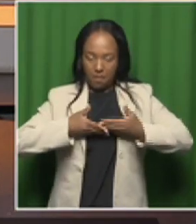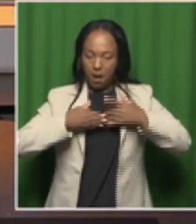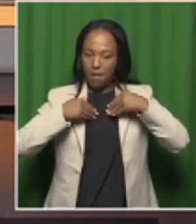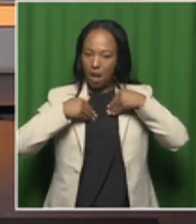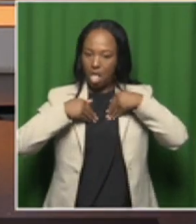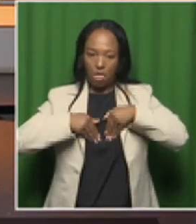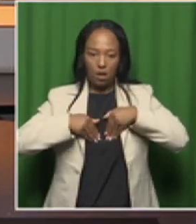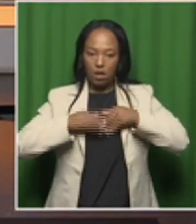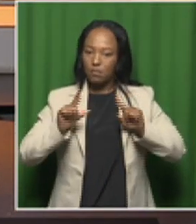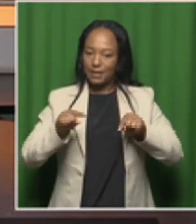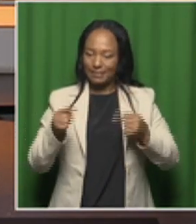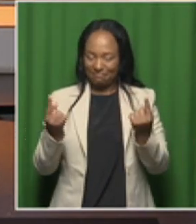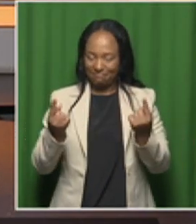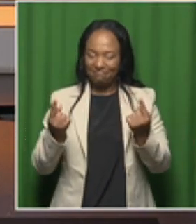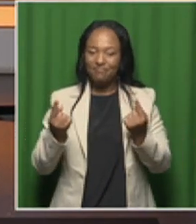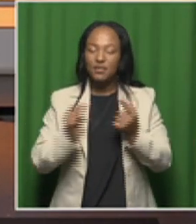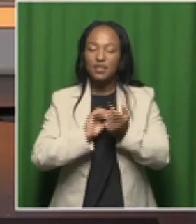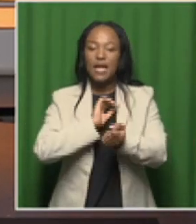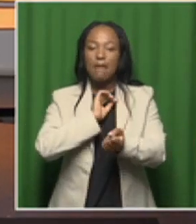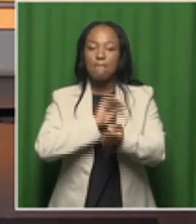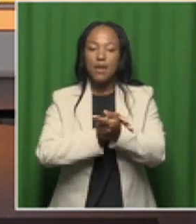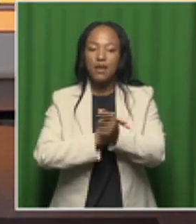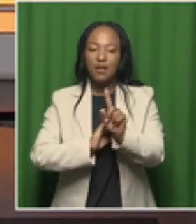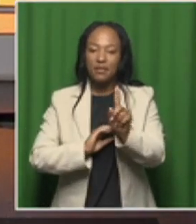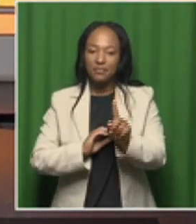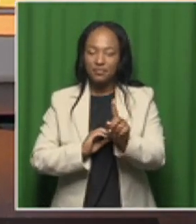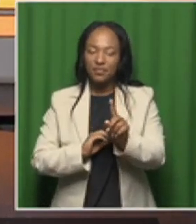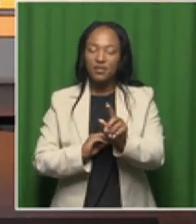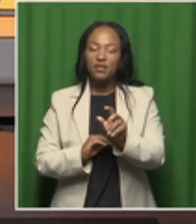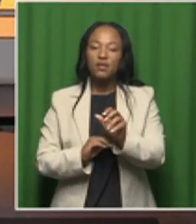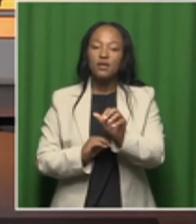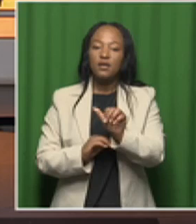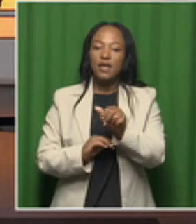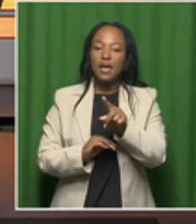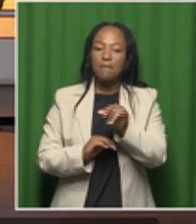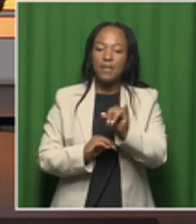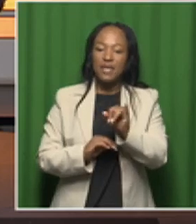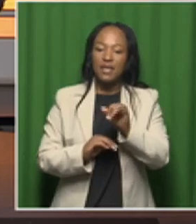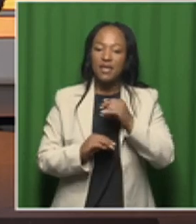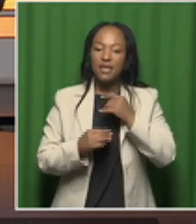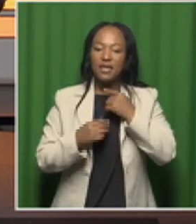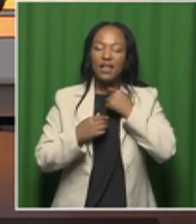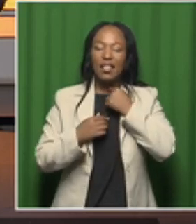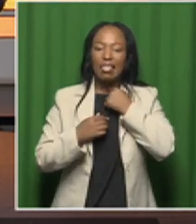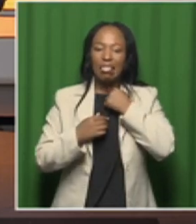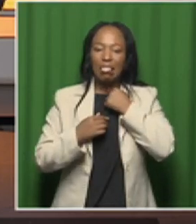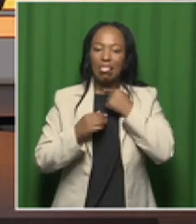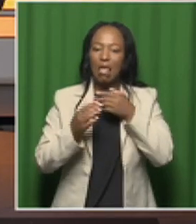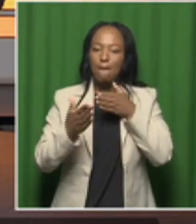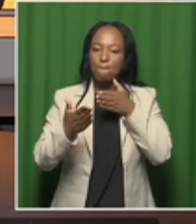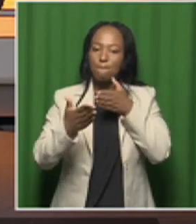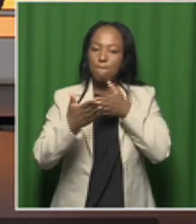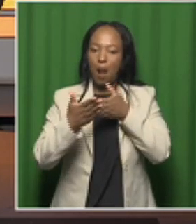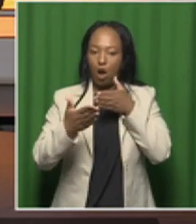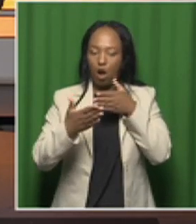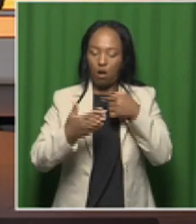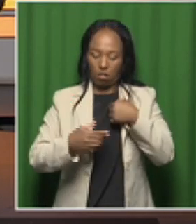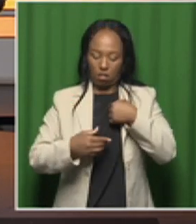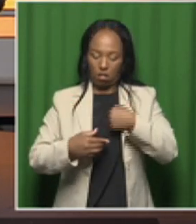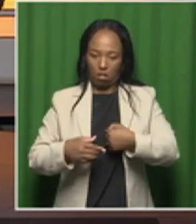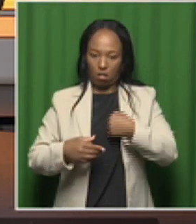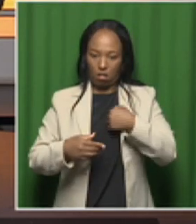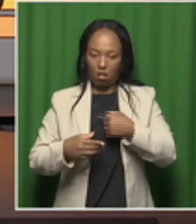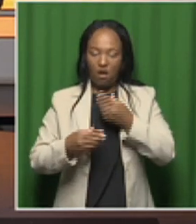that happens, it simply means we've got what we call the epiglottis right down here. Something is blocking the Yes, airway. we're supposed to direct